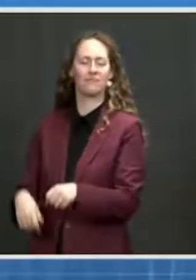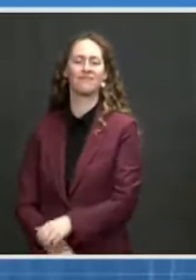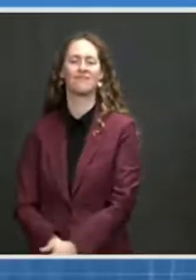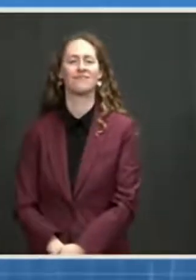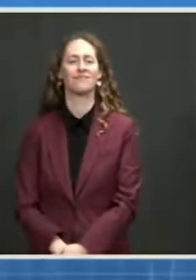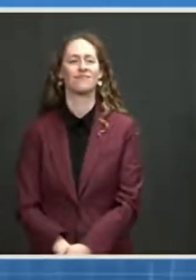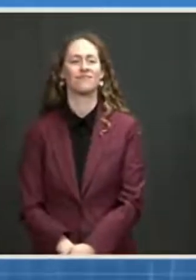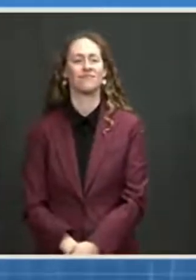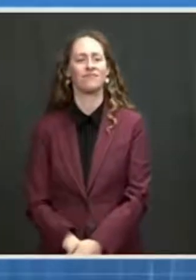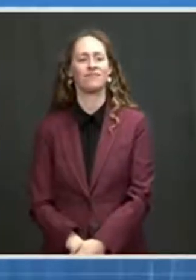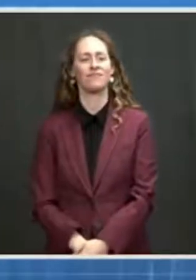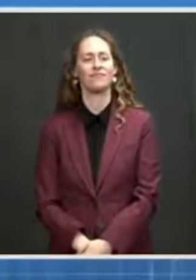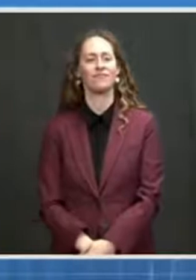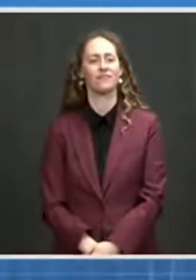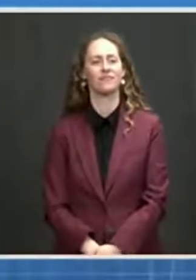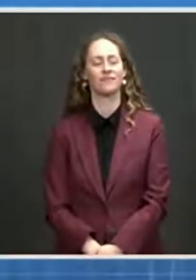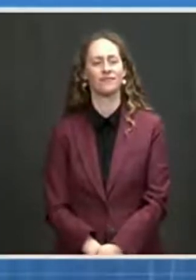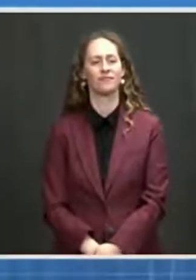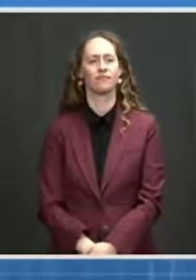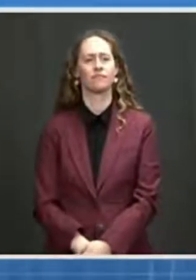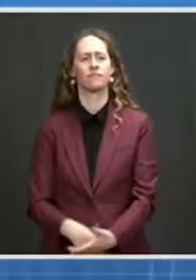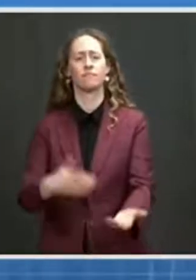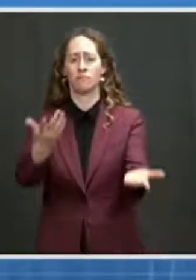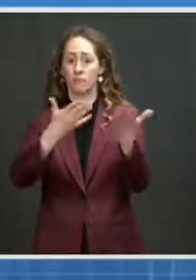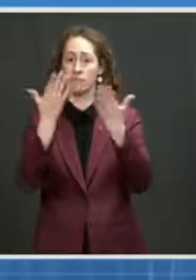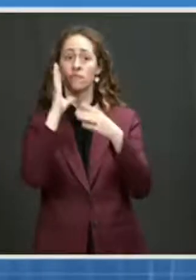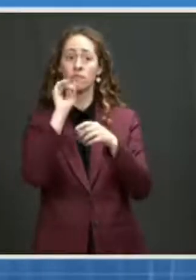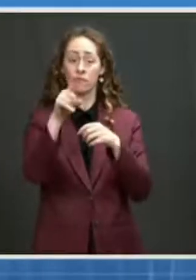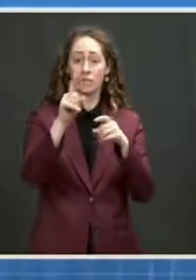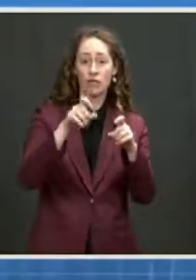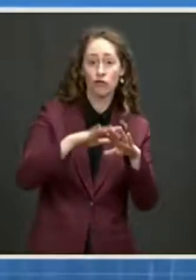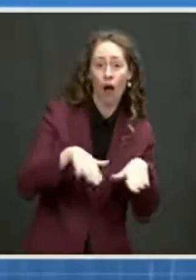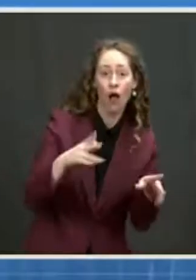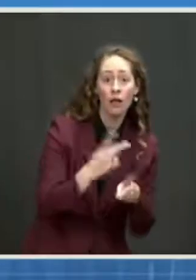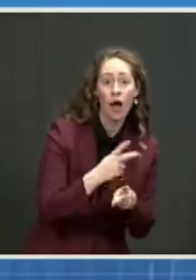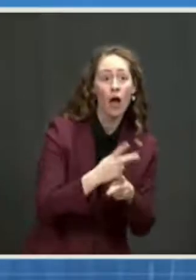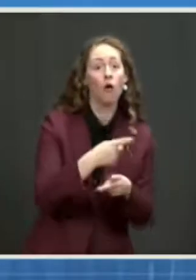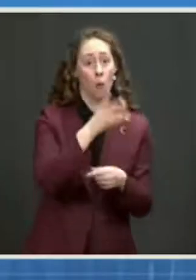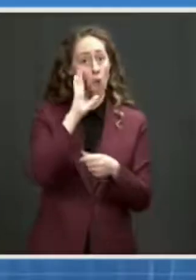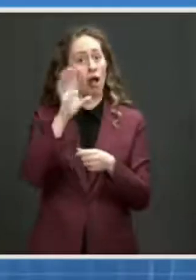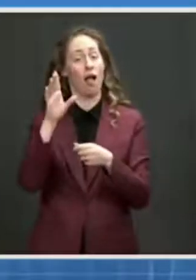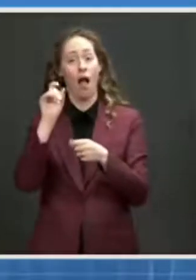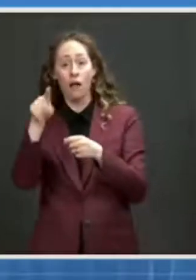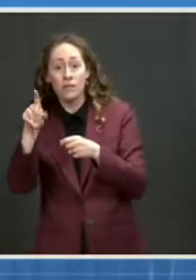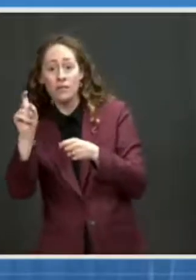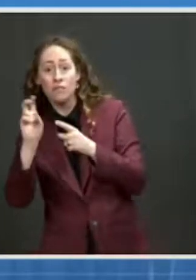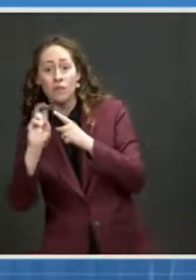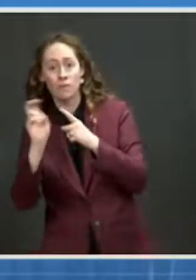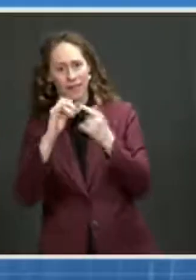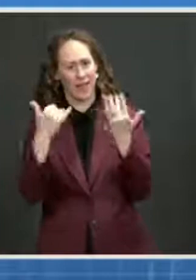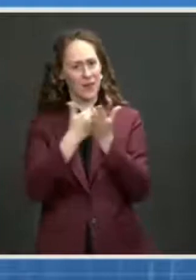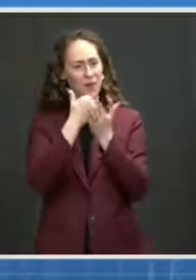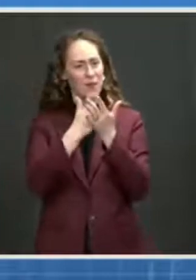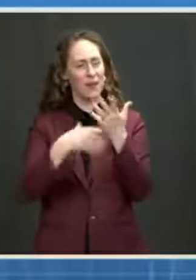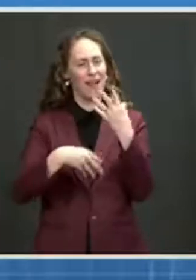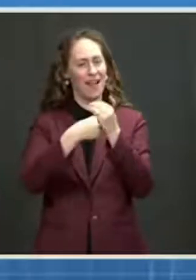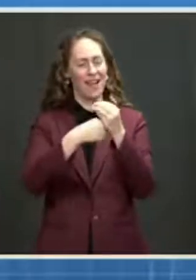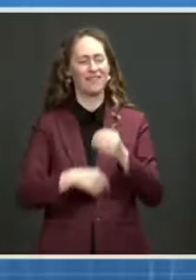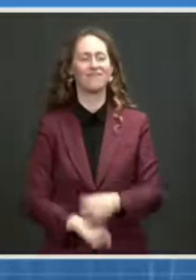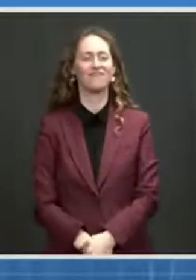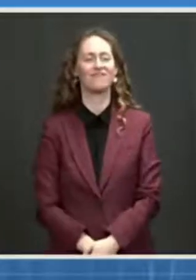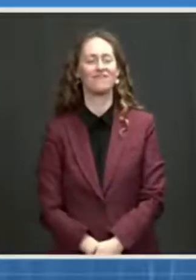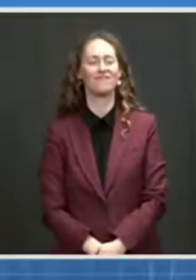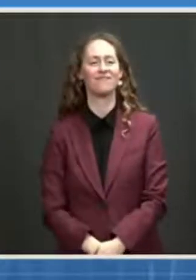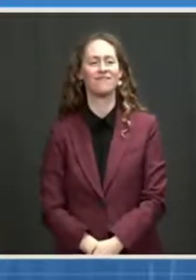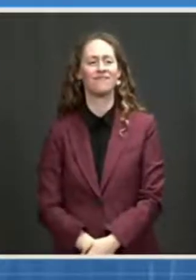or transportation support during your vaccination. So the Biden-Harris administration is committed to addressing